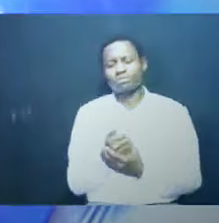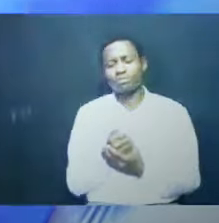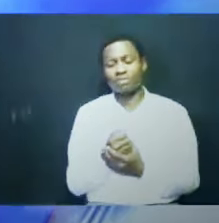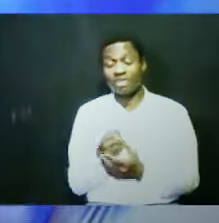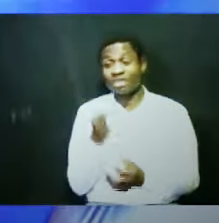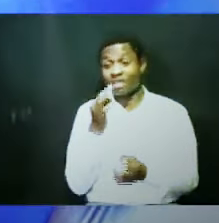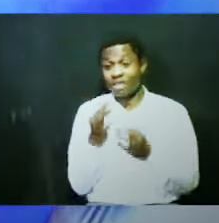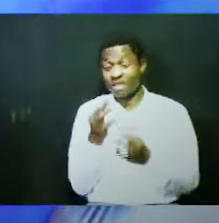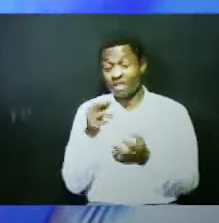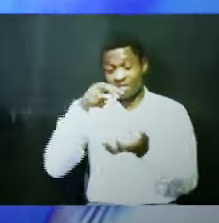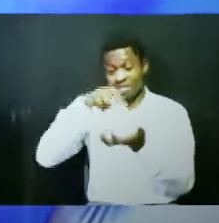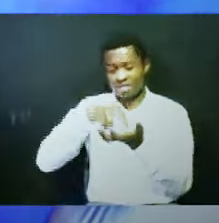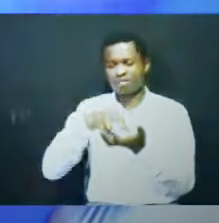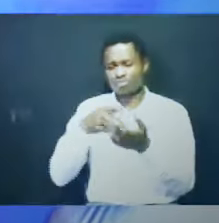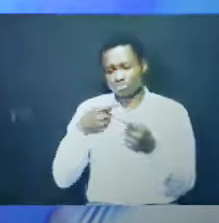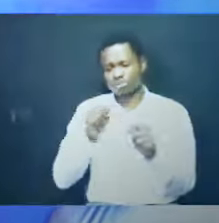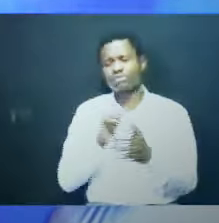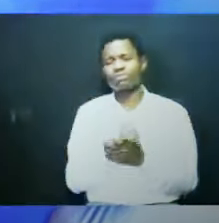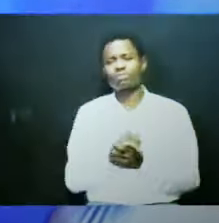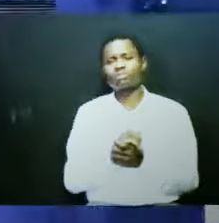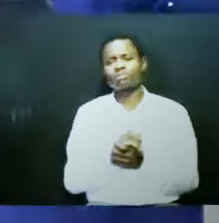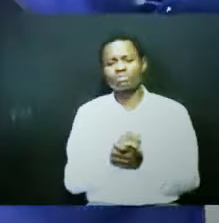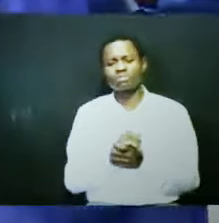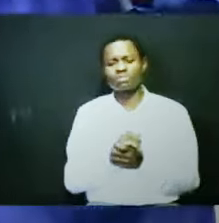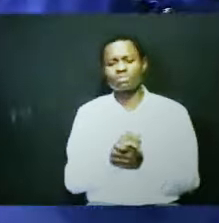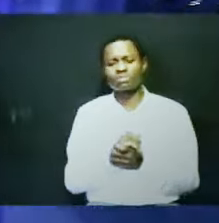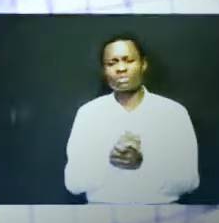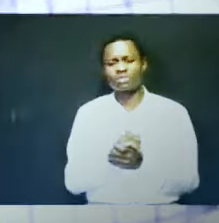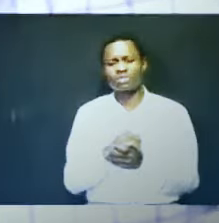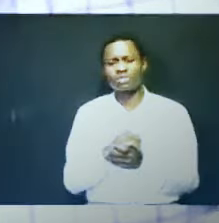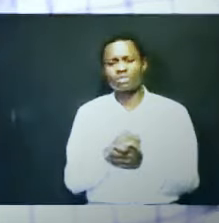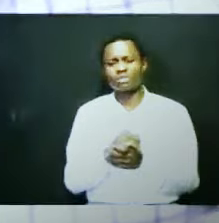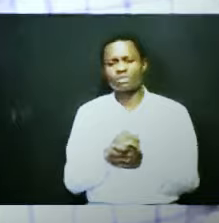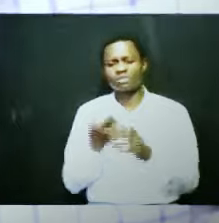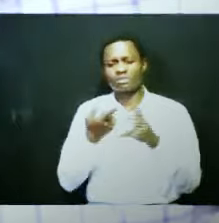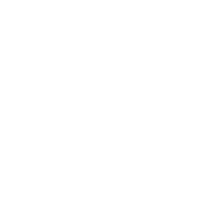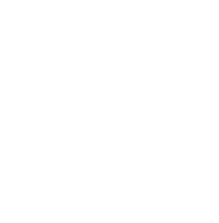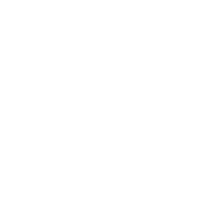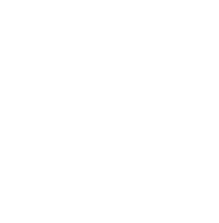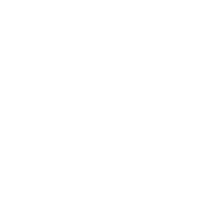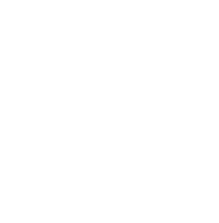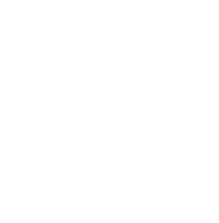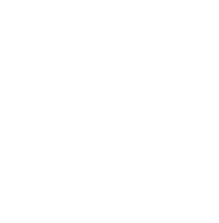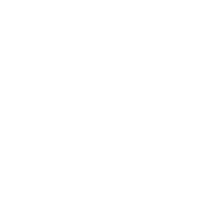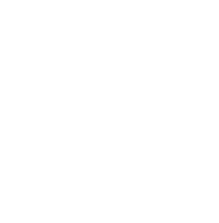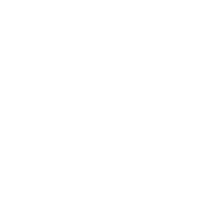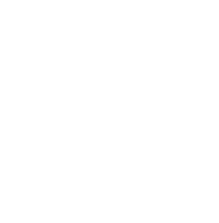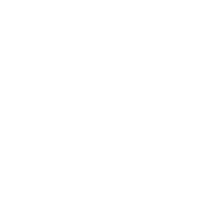wherever we are. Let us open our mouth and begin to pray. Let us